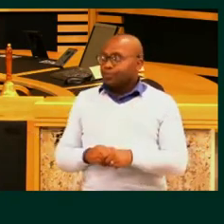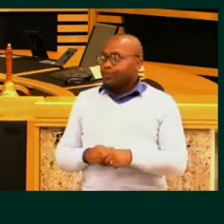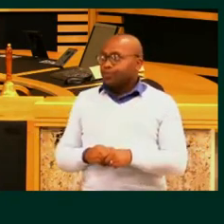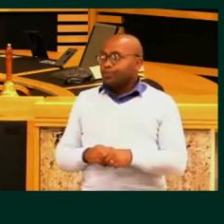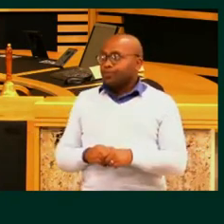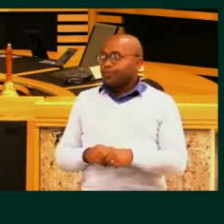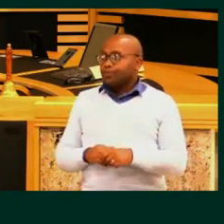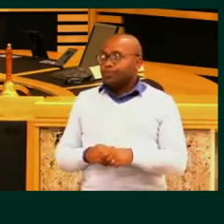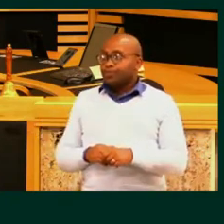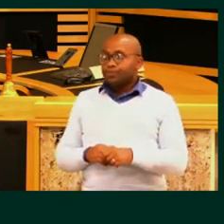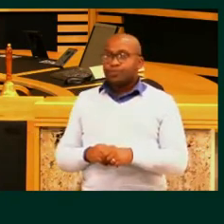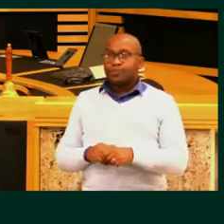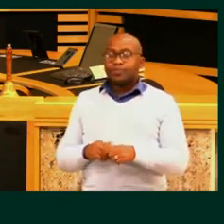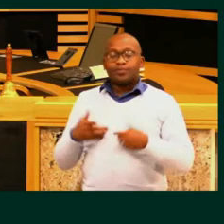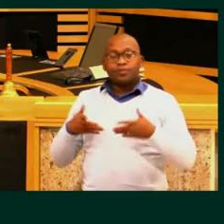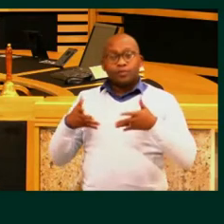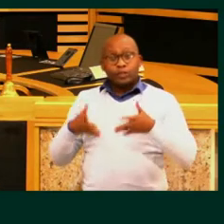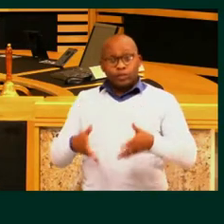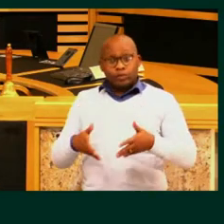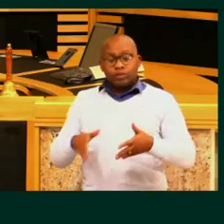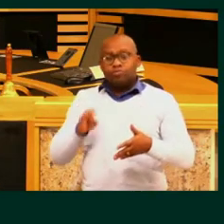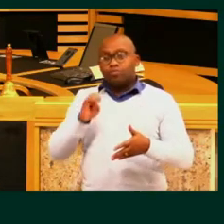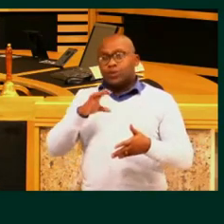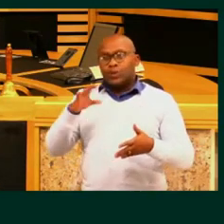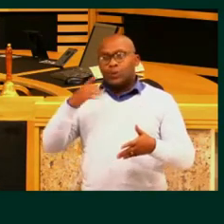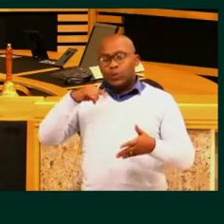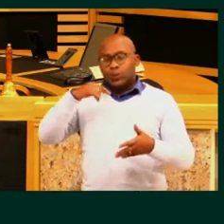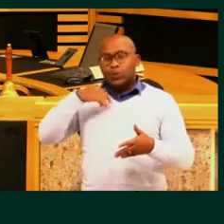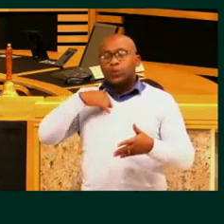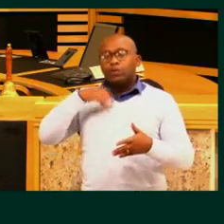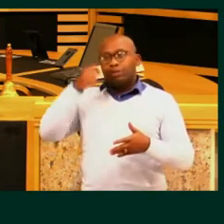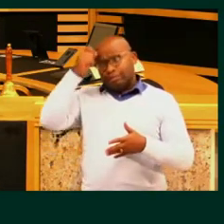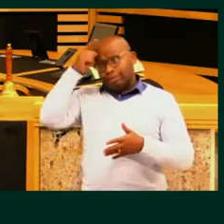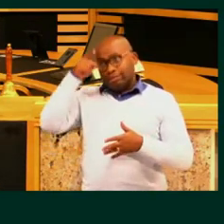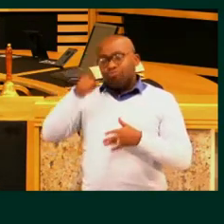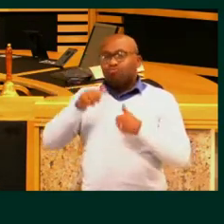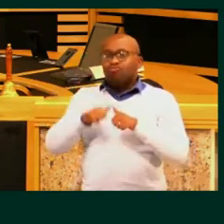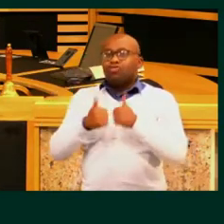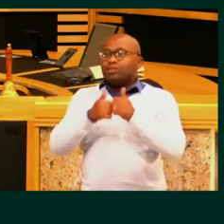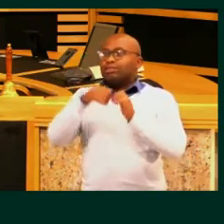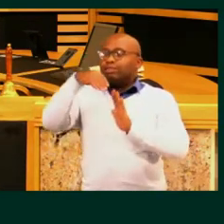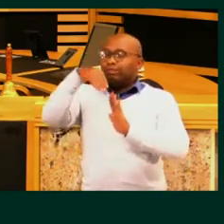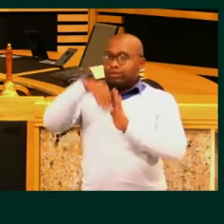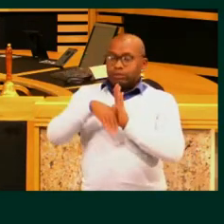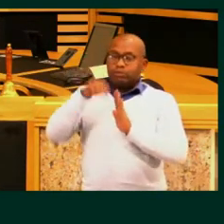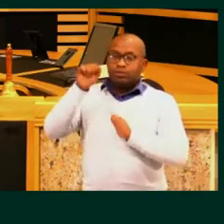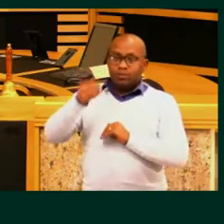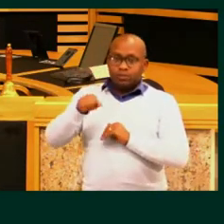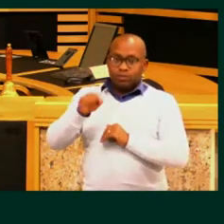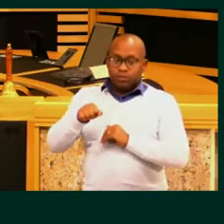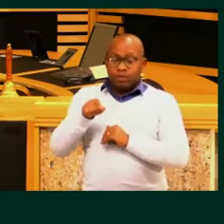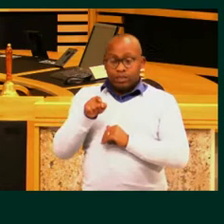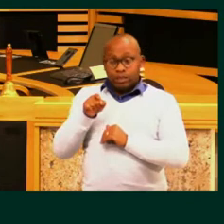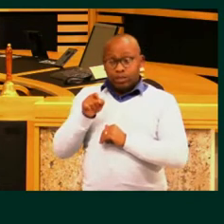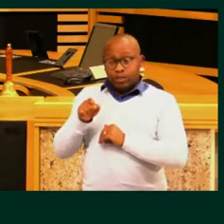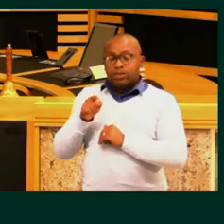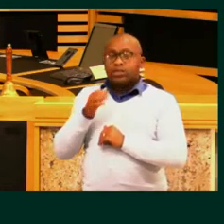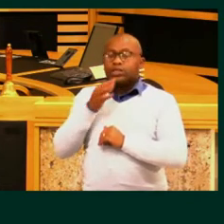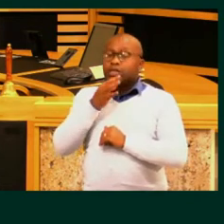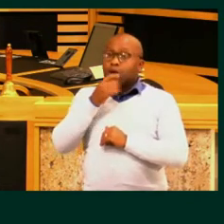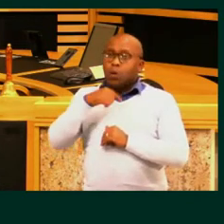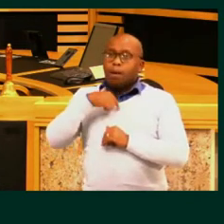Province we deeply understand this challenge The distressing Surge and violence against our women compels us to act